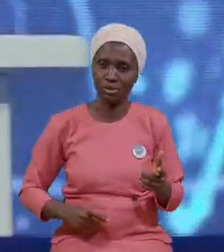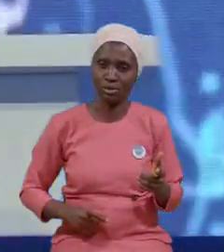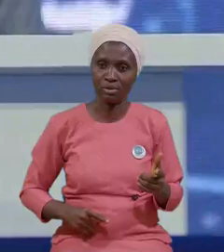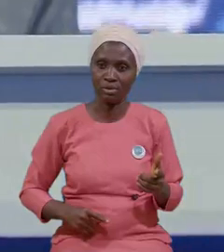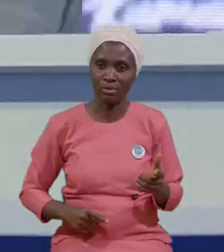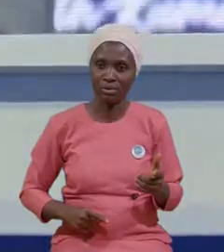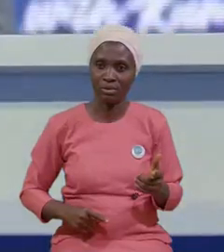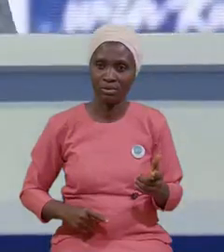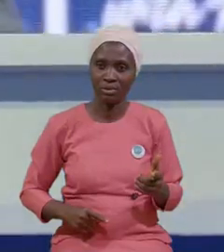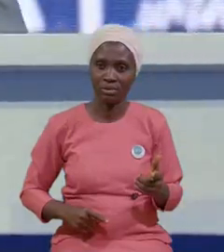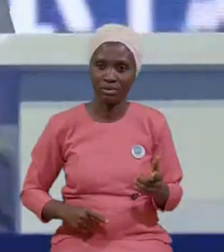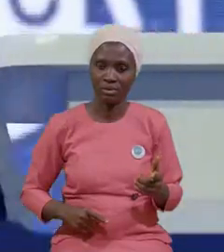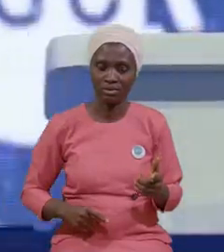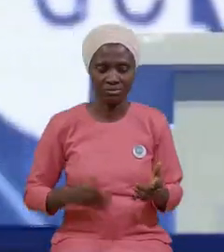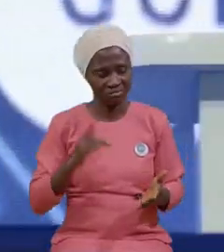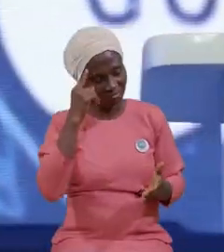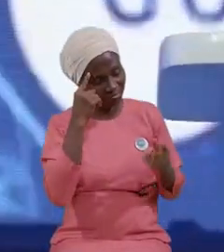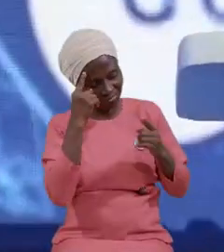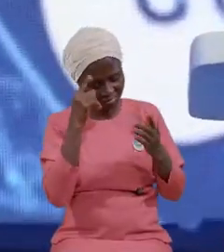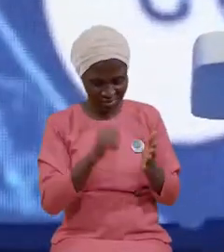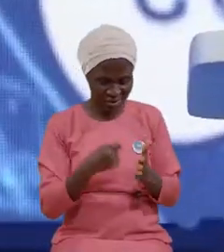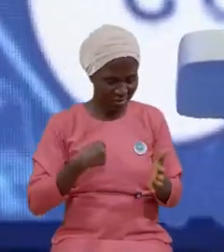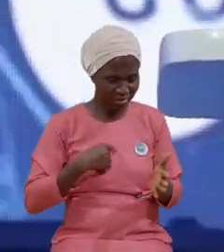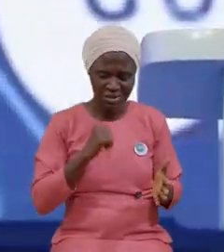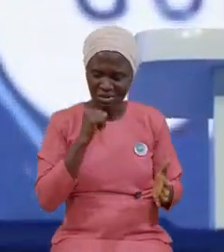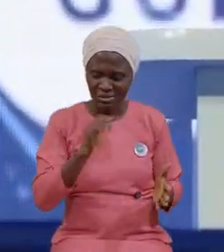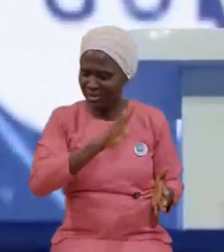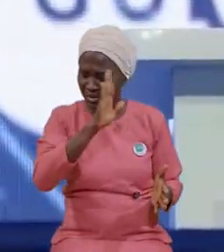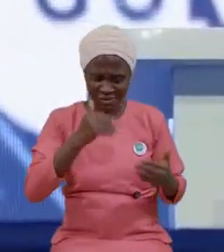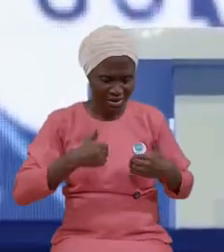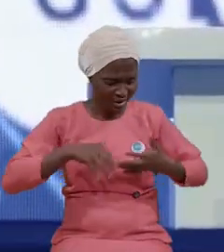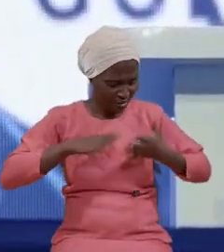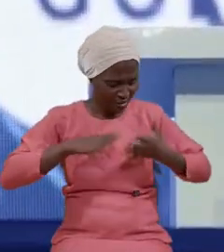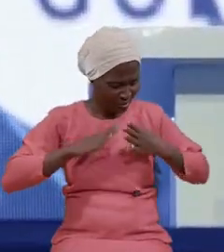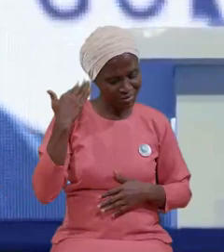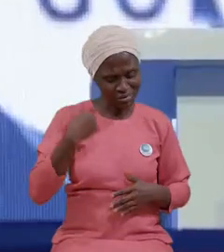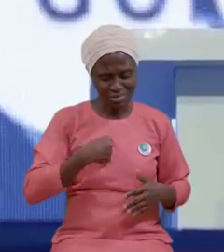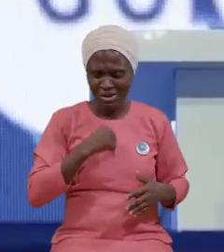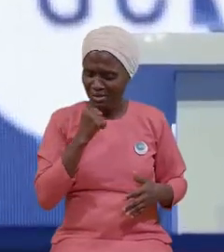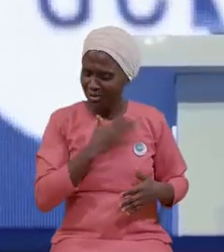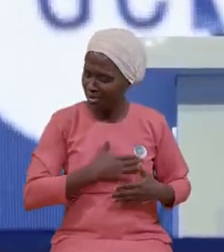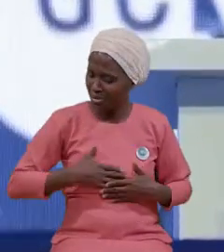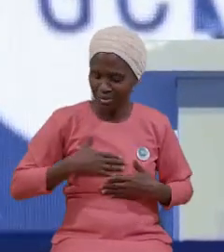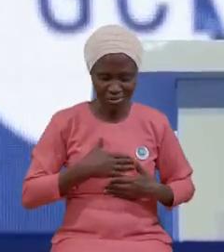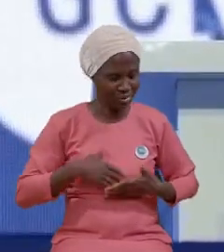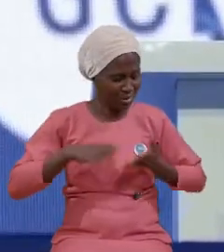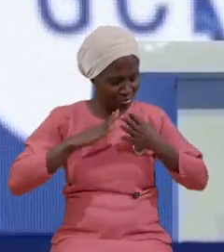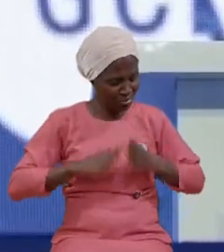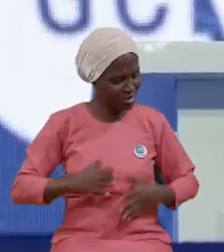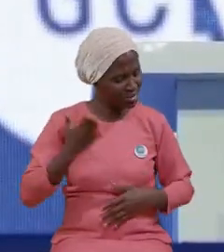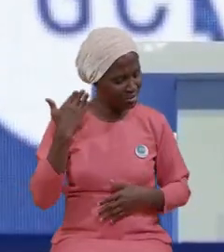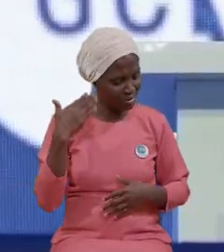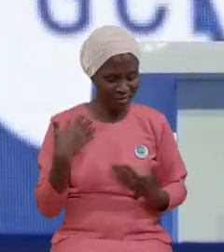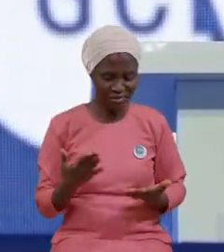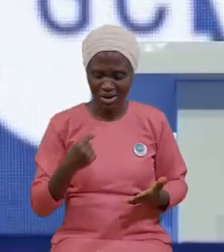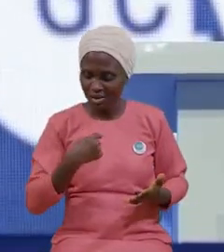not been having peace. I've not been enjoying peace. I've